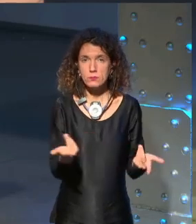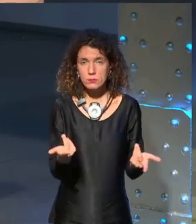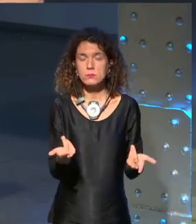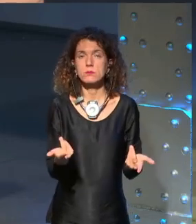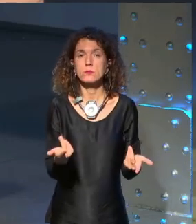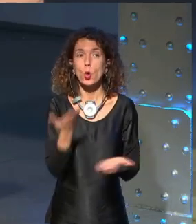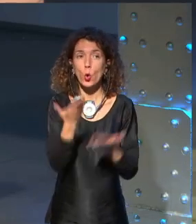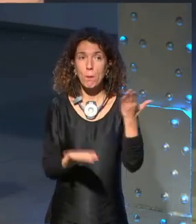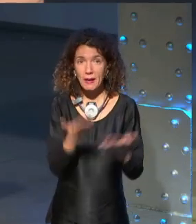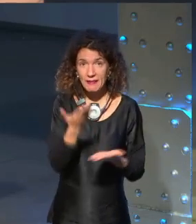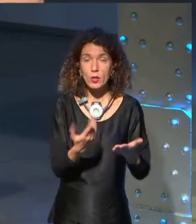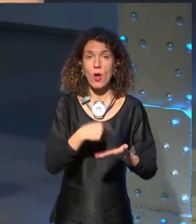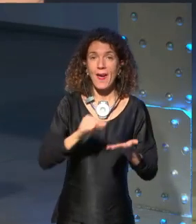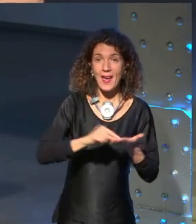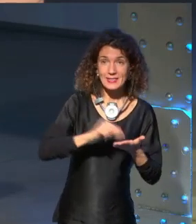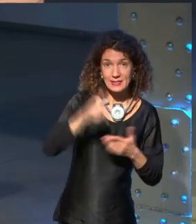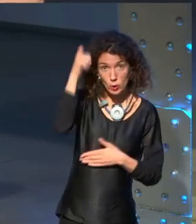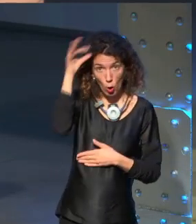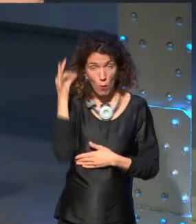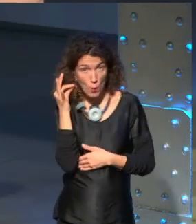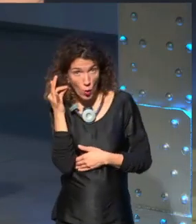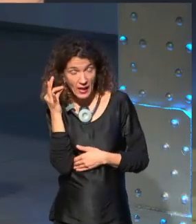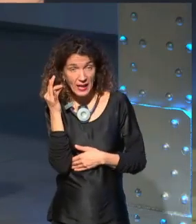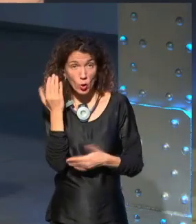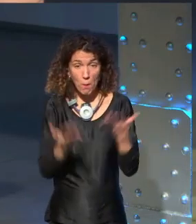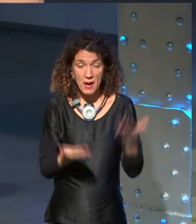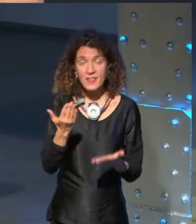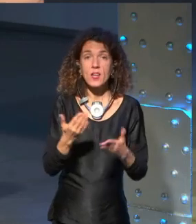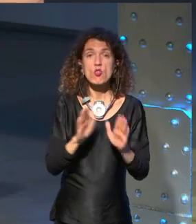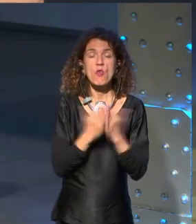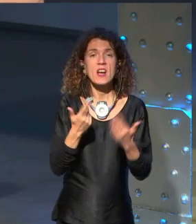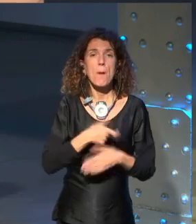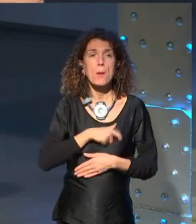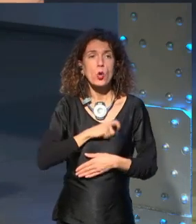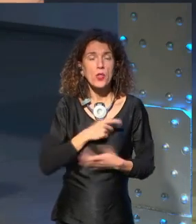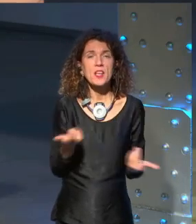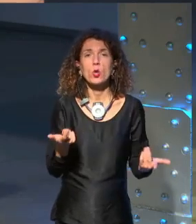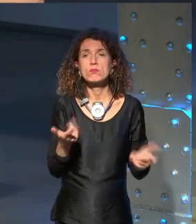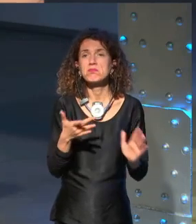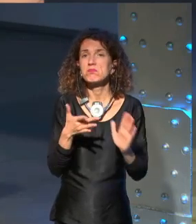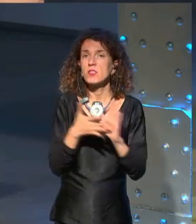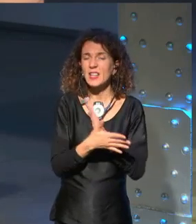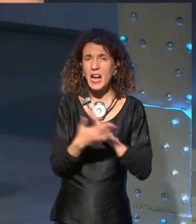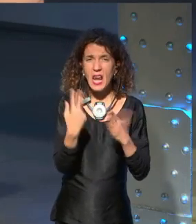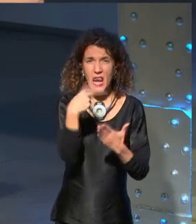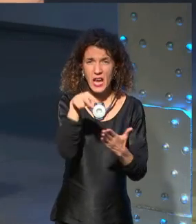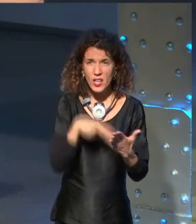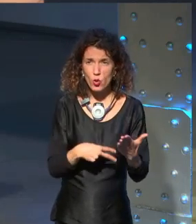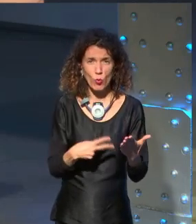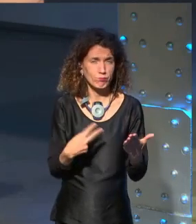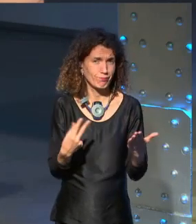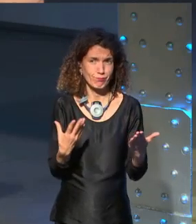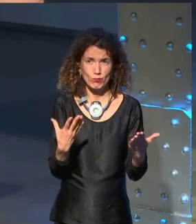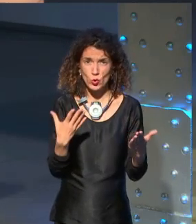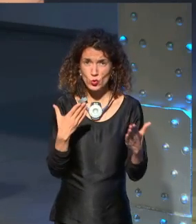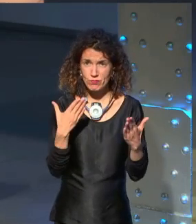detective writers, I probably haven't read enough or broadly enough to say anything that's honest or